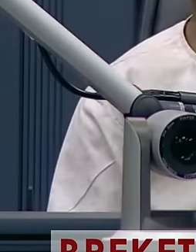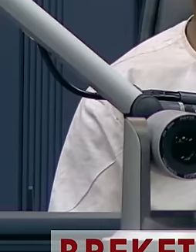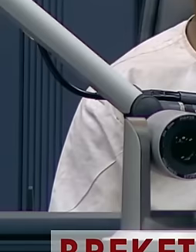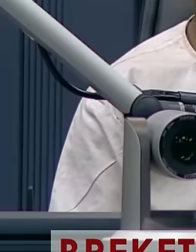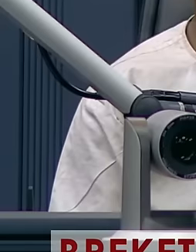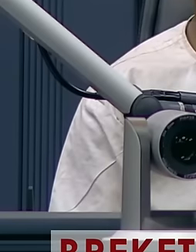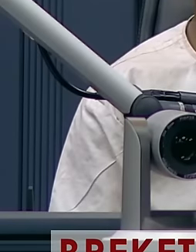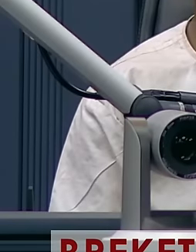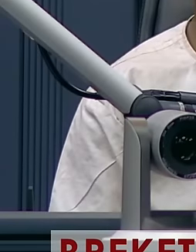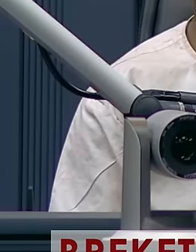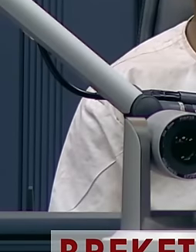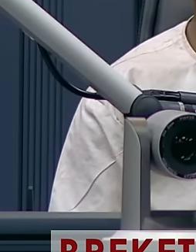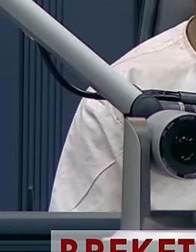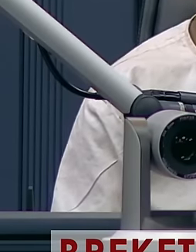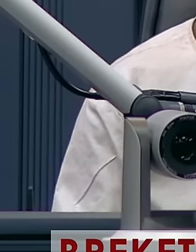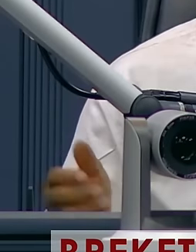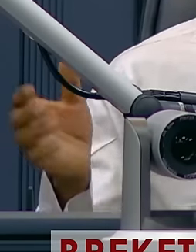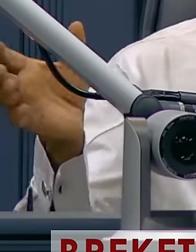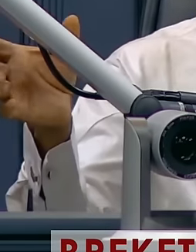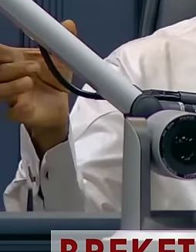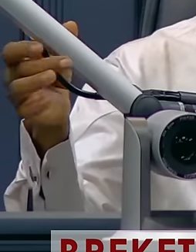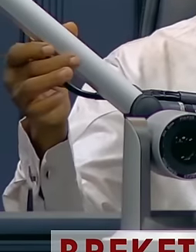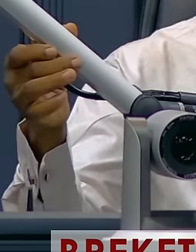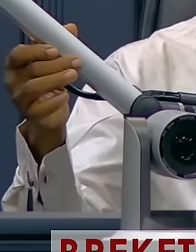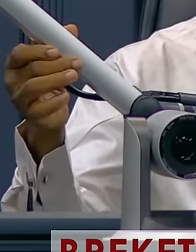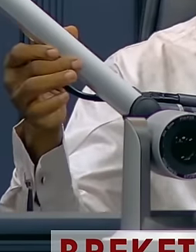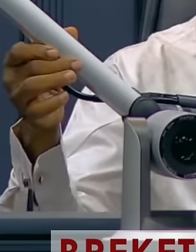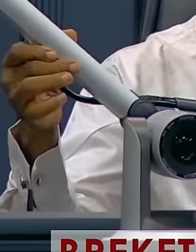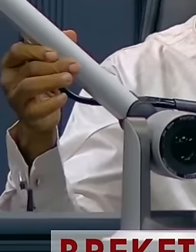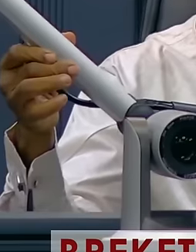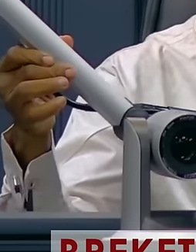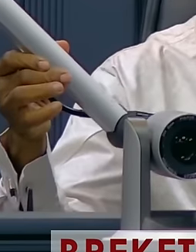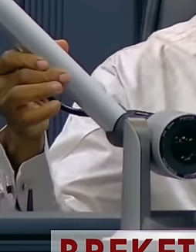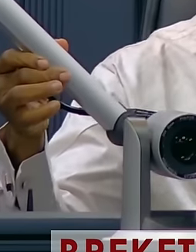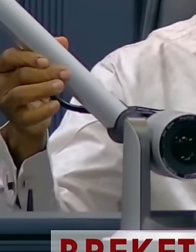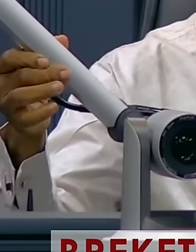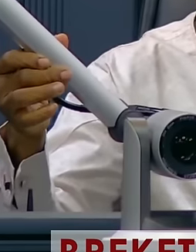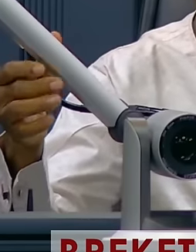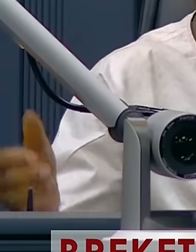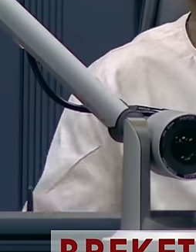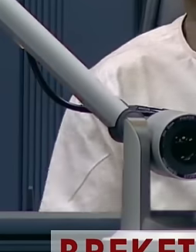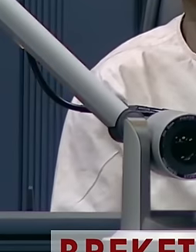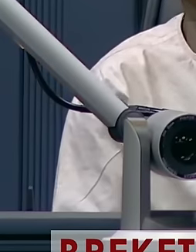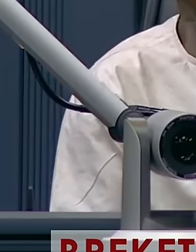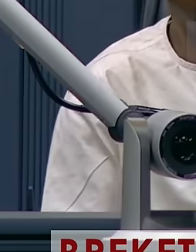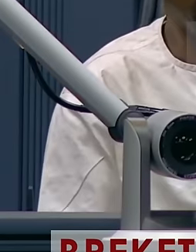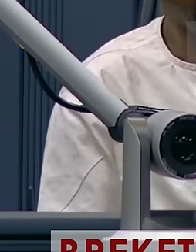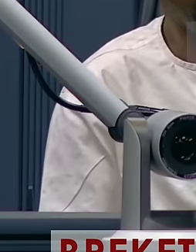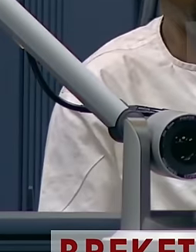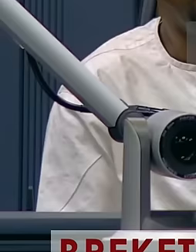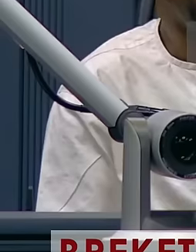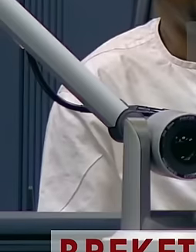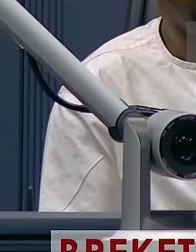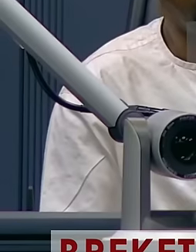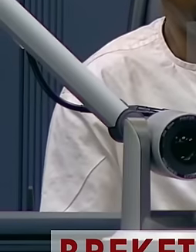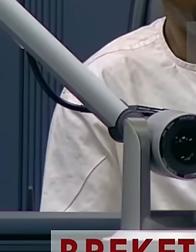taking this way, that they've already shut the front door, that we can't pass through the main entrance. Yes,